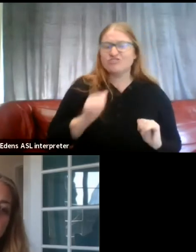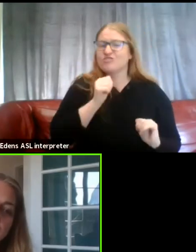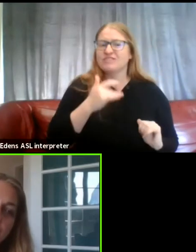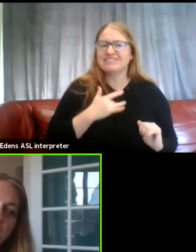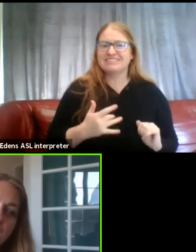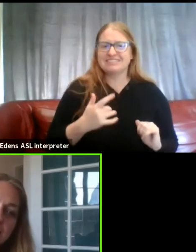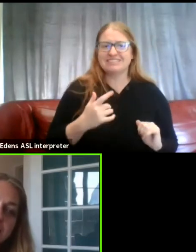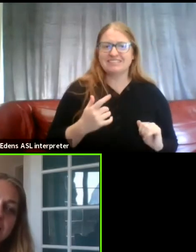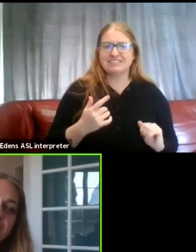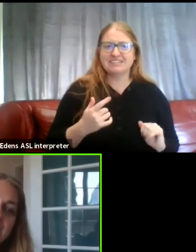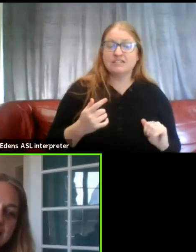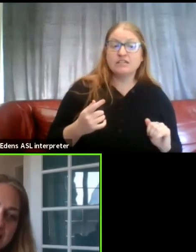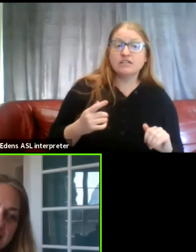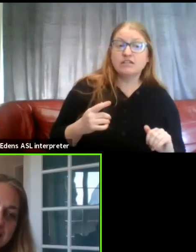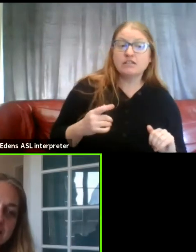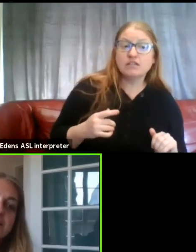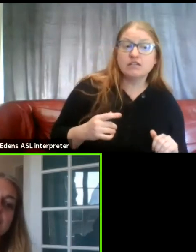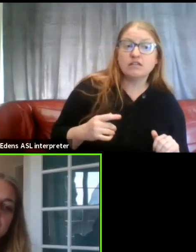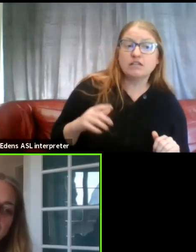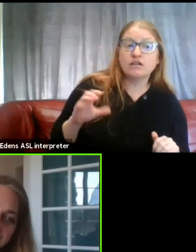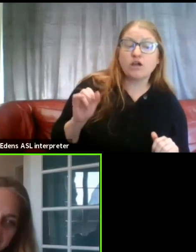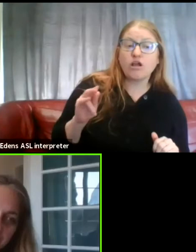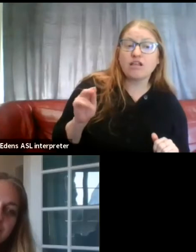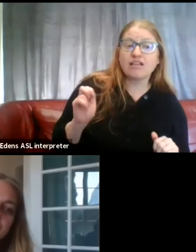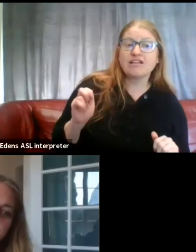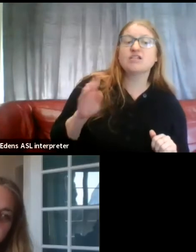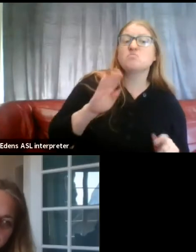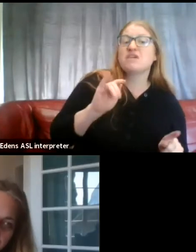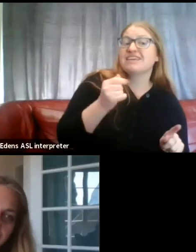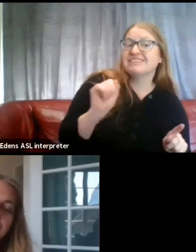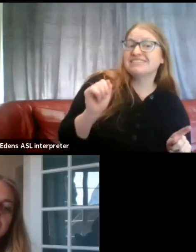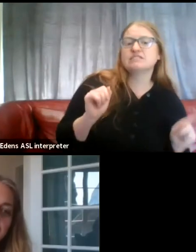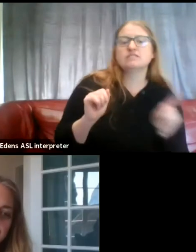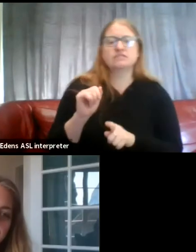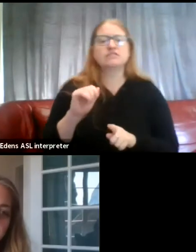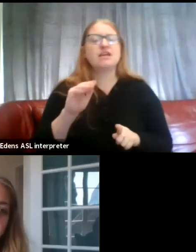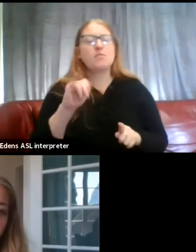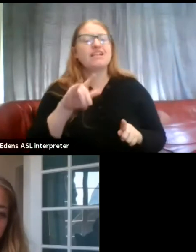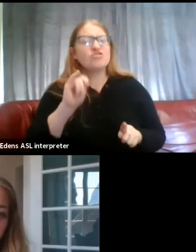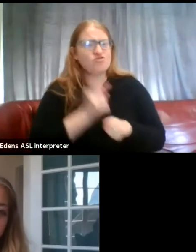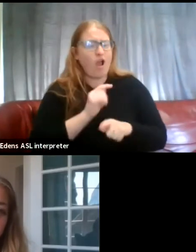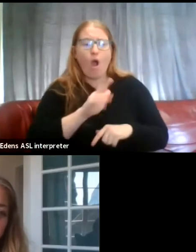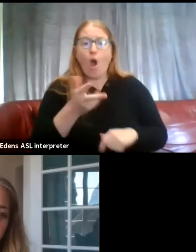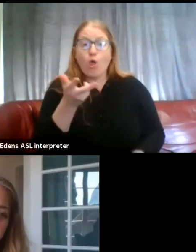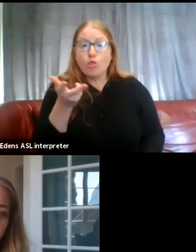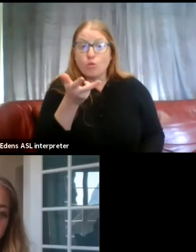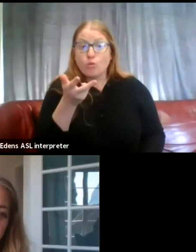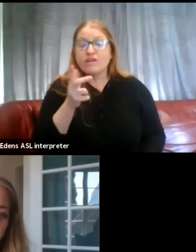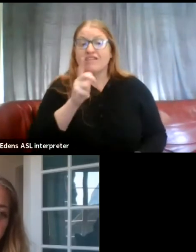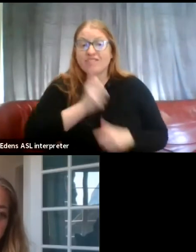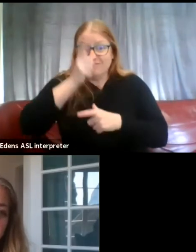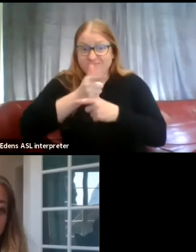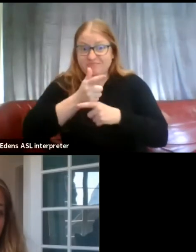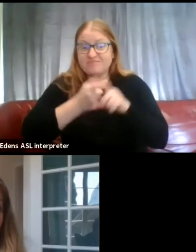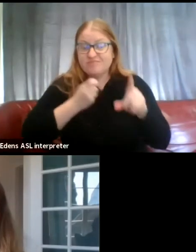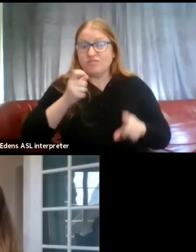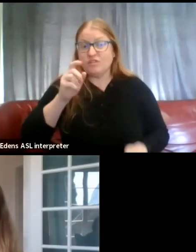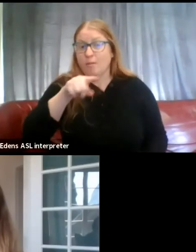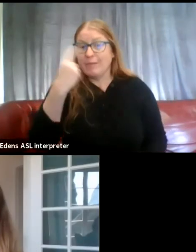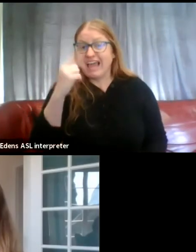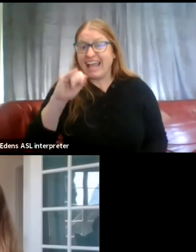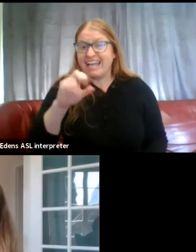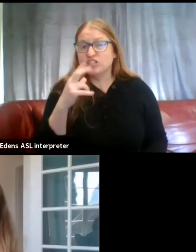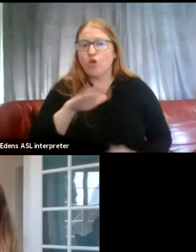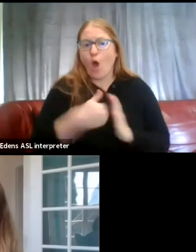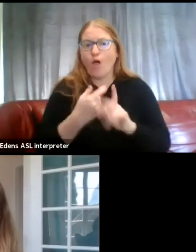Jewish. Ross, Debbie Diggs. Yeah. Like all three of the siblings of Bo on Blackish are all from half